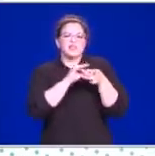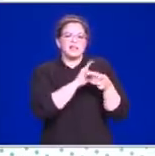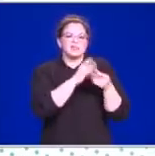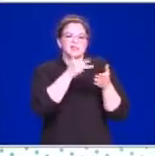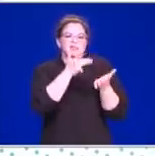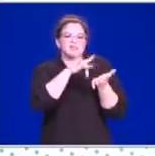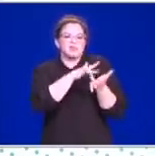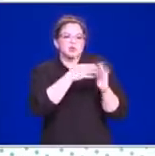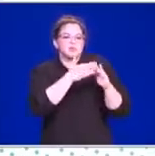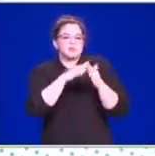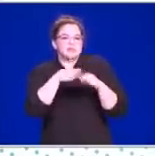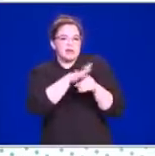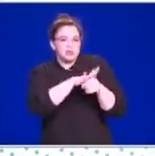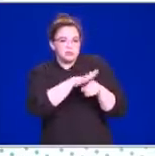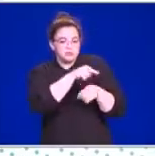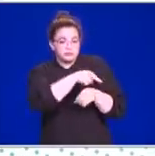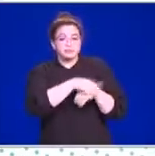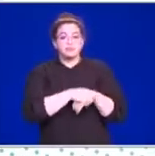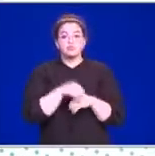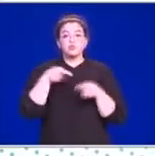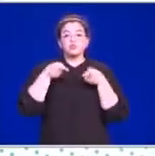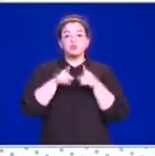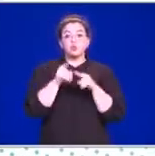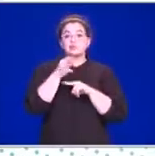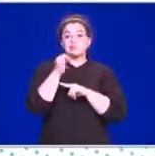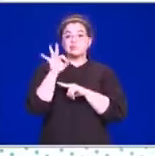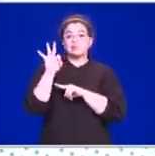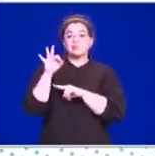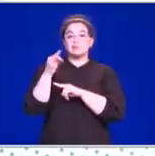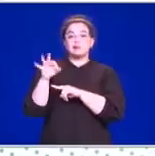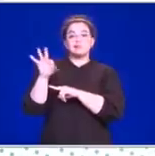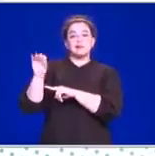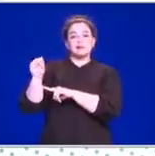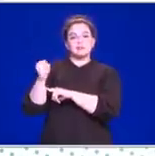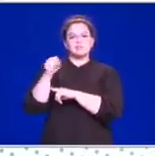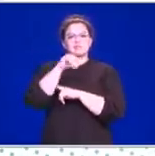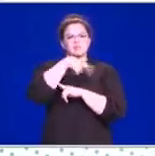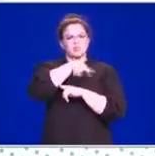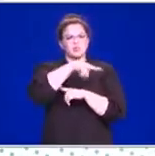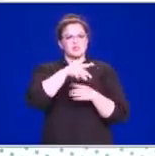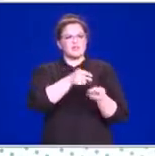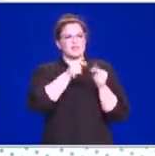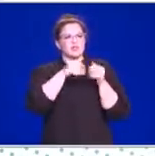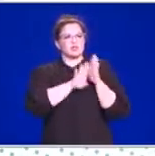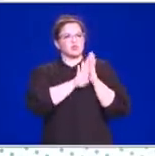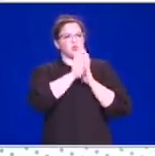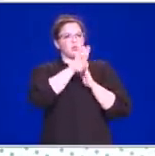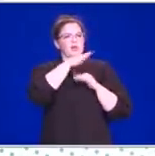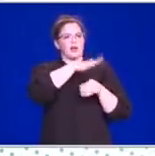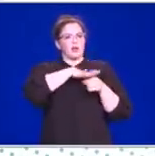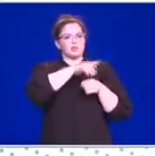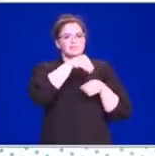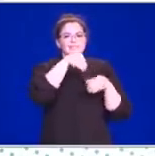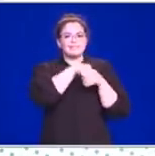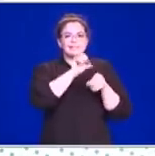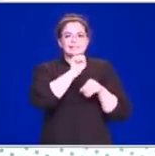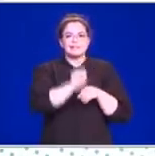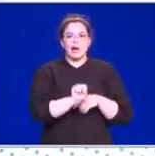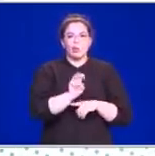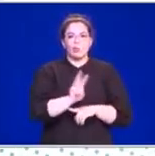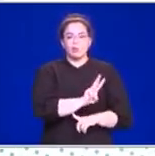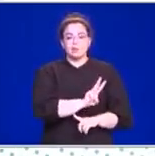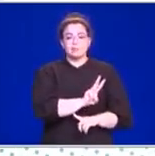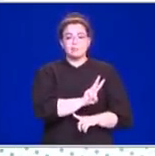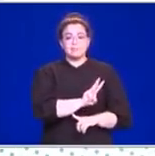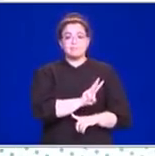core. During the 1990s, some of the fastest growing metro areas were in the South and the interior West,